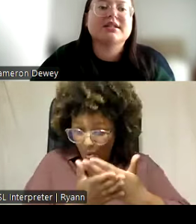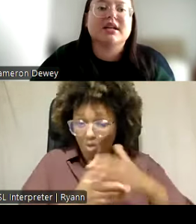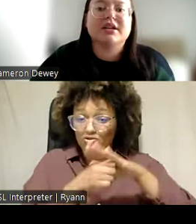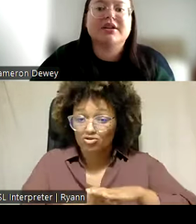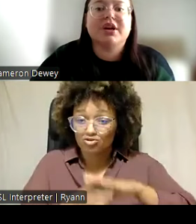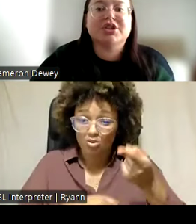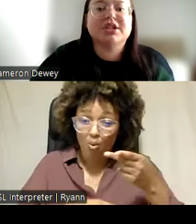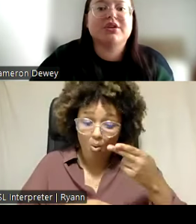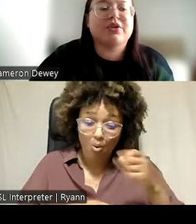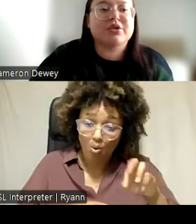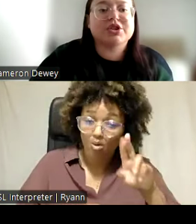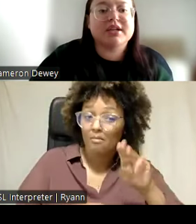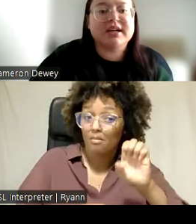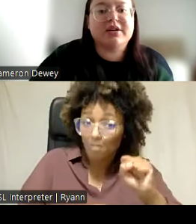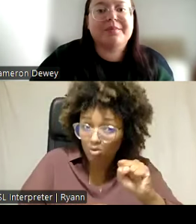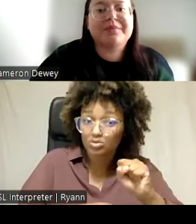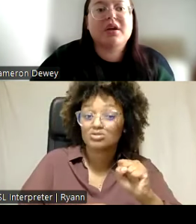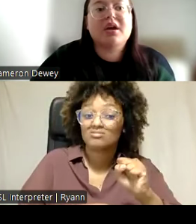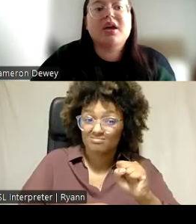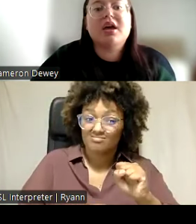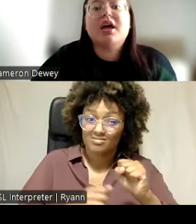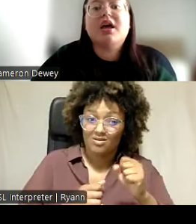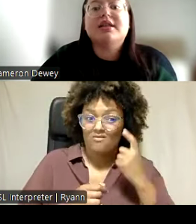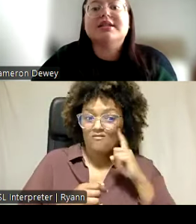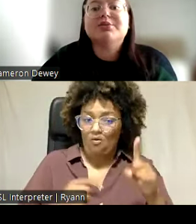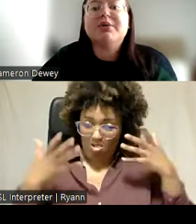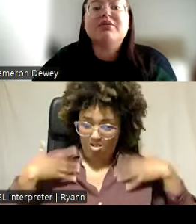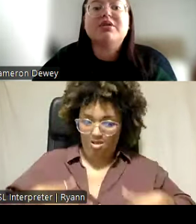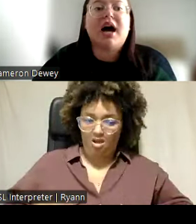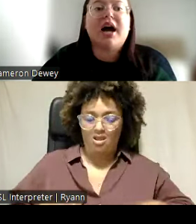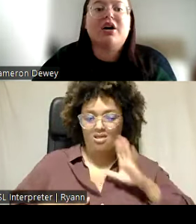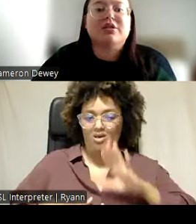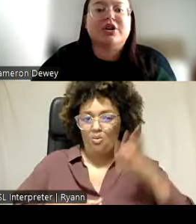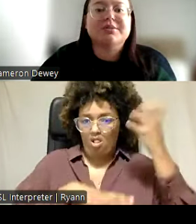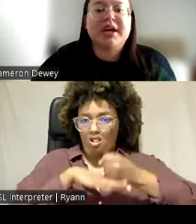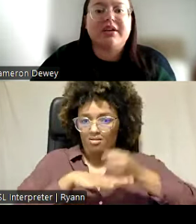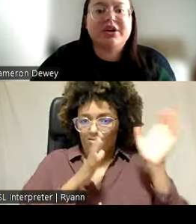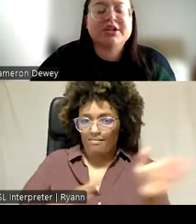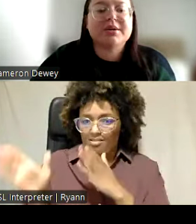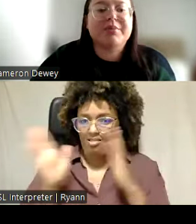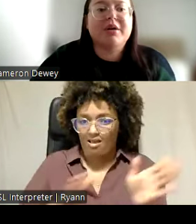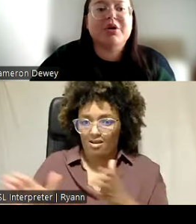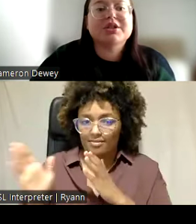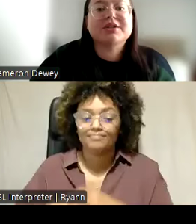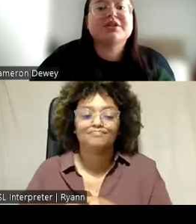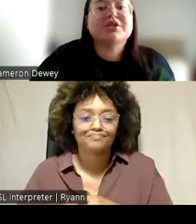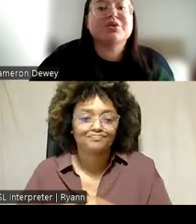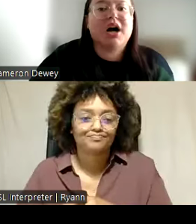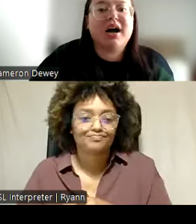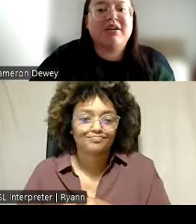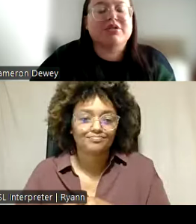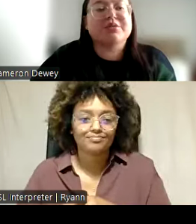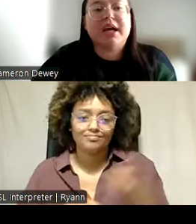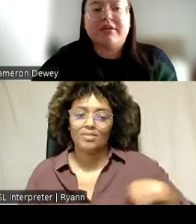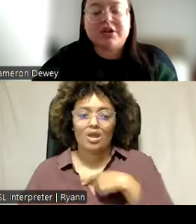planning and executive function further shuts down. This is where we rely on learned behaviors, but most of us do